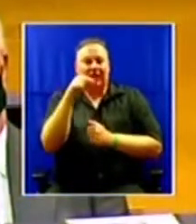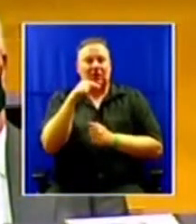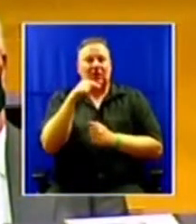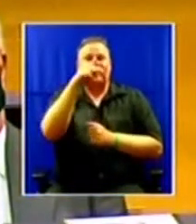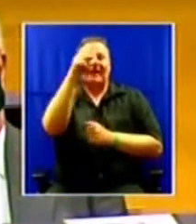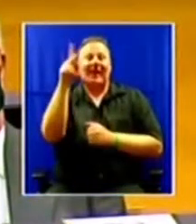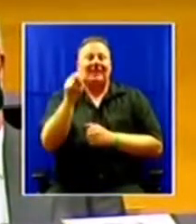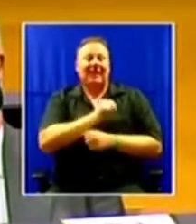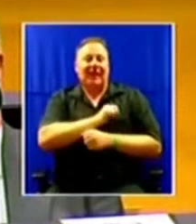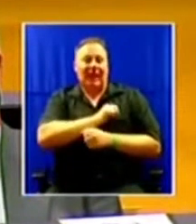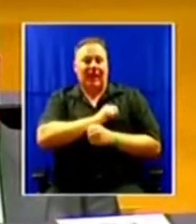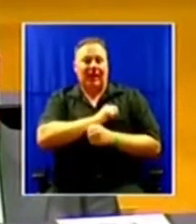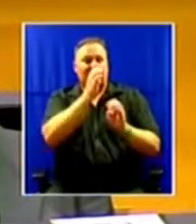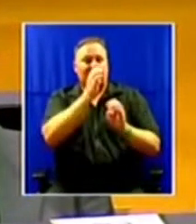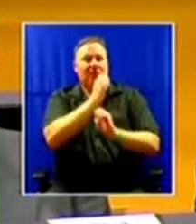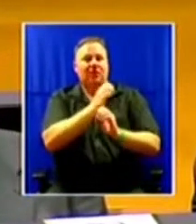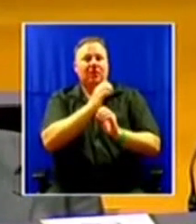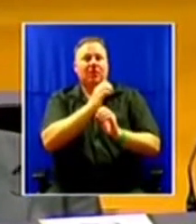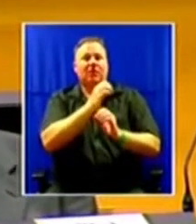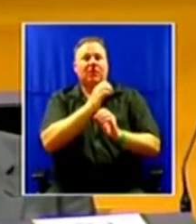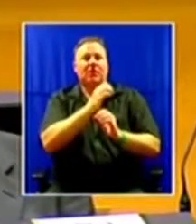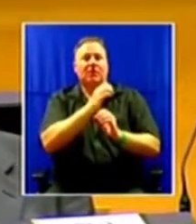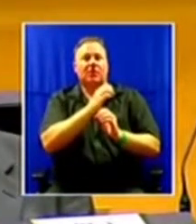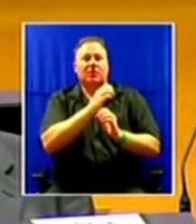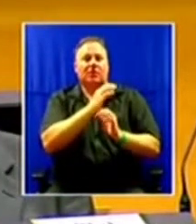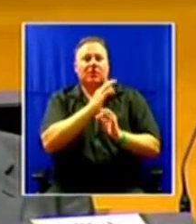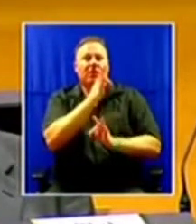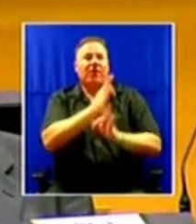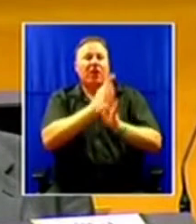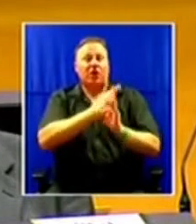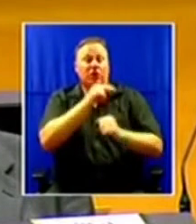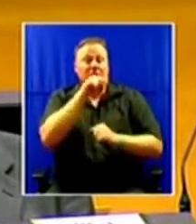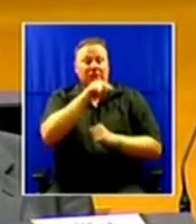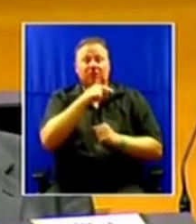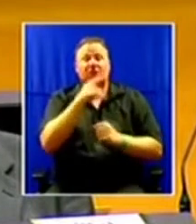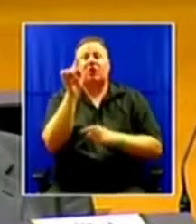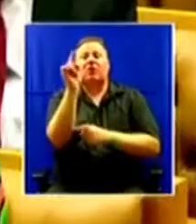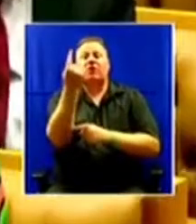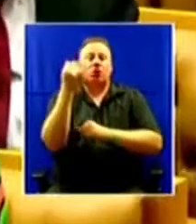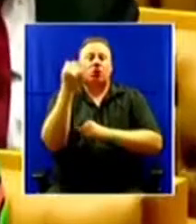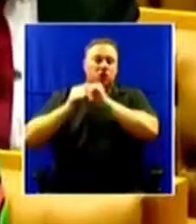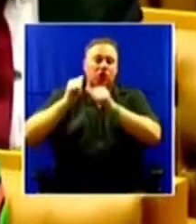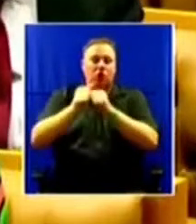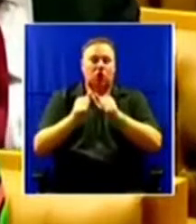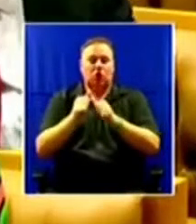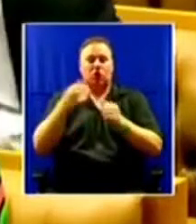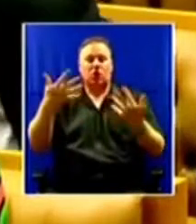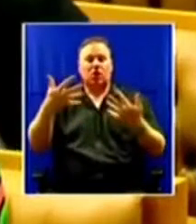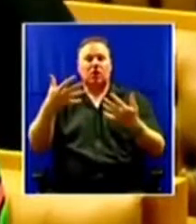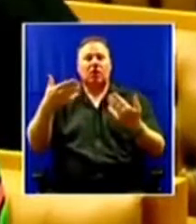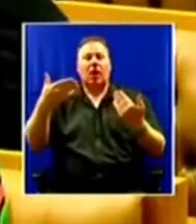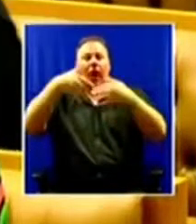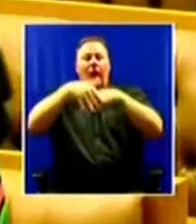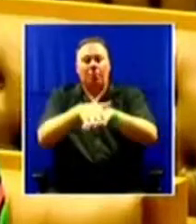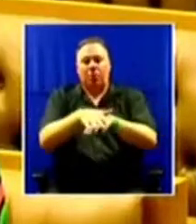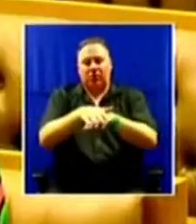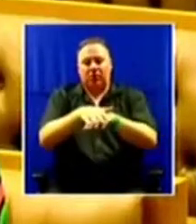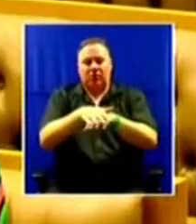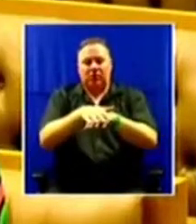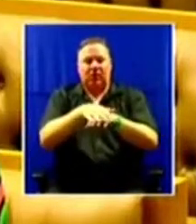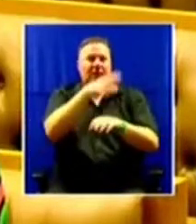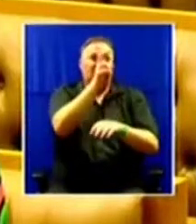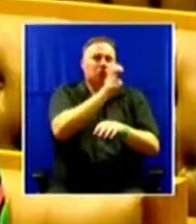production of the first generation hybrid electric vehicles to come off a South African assembly